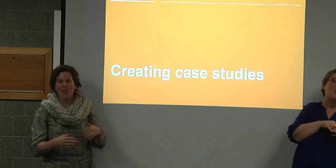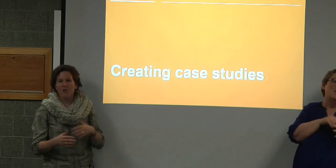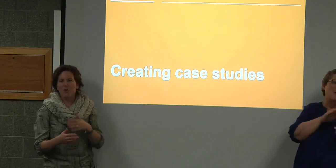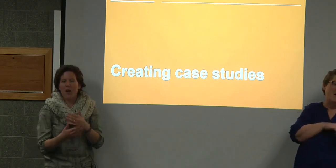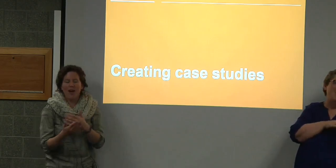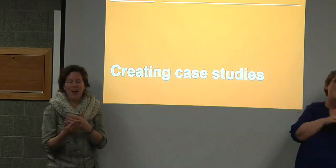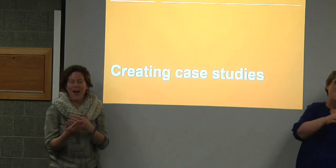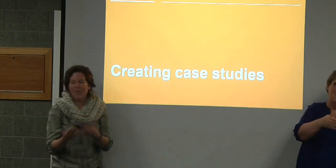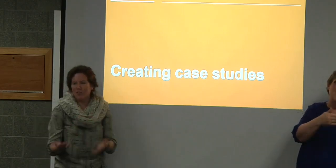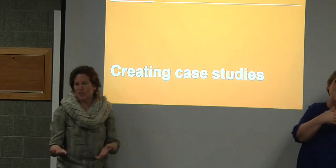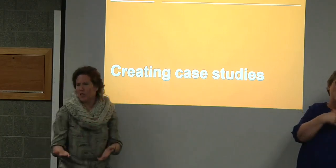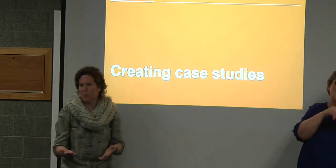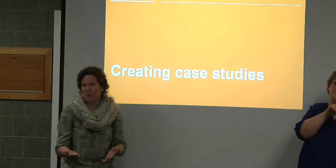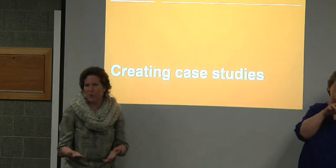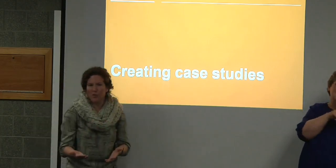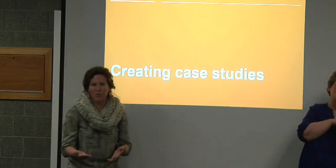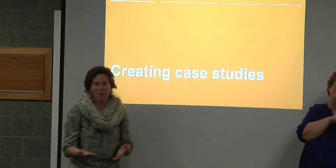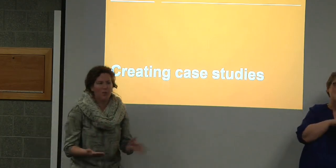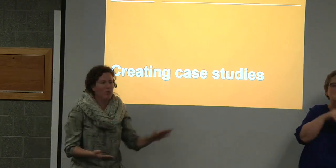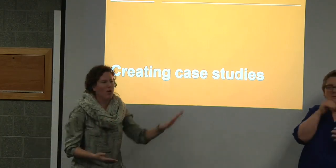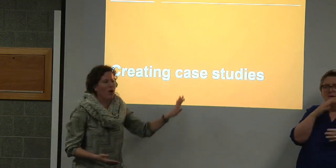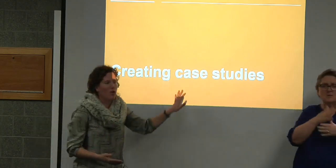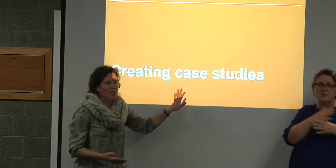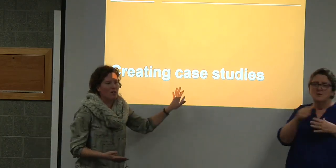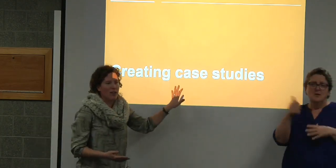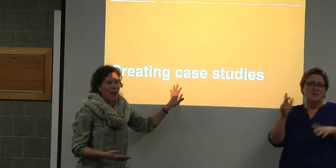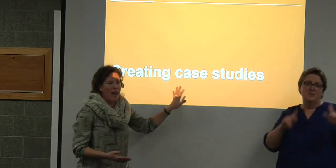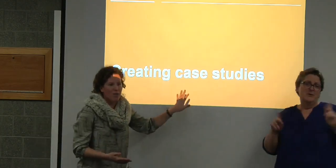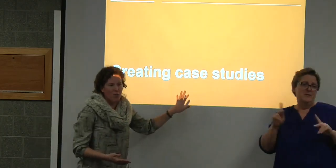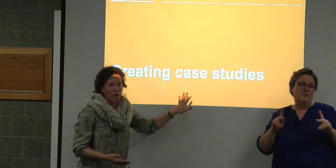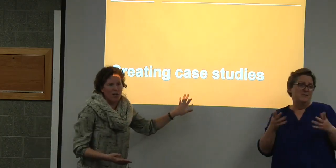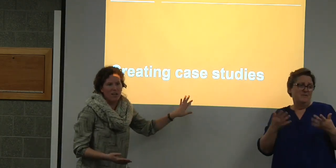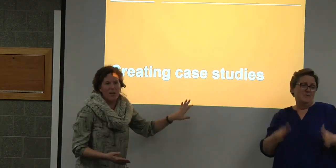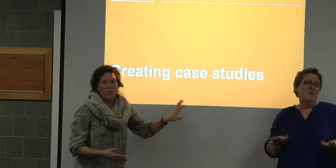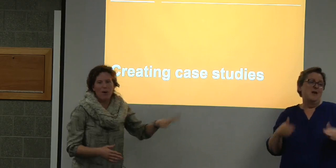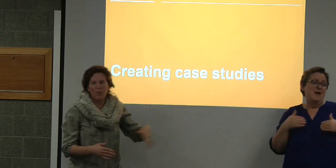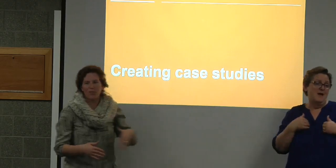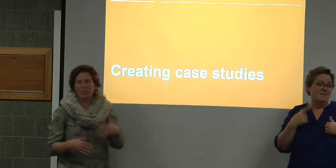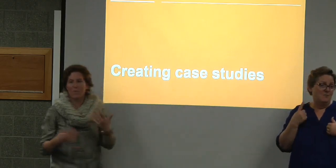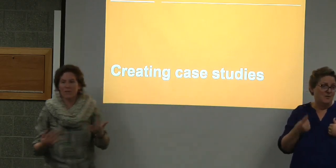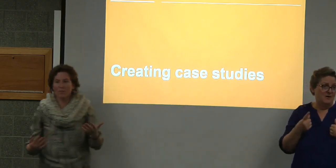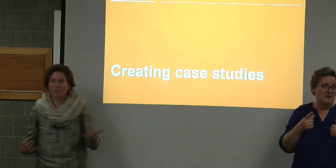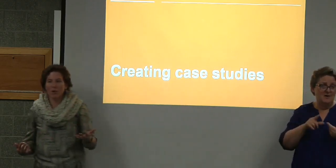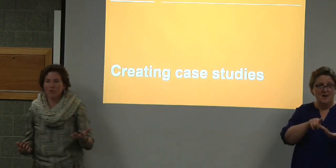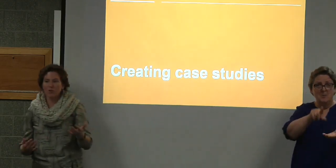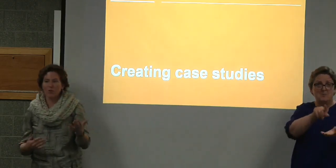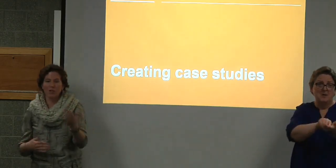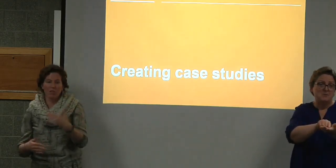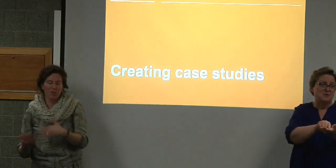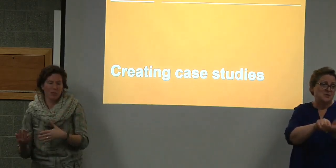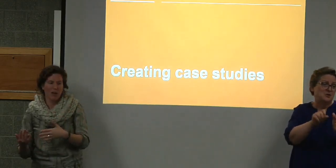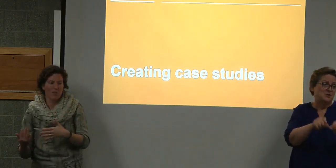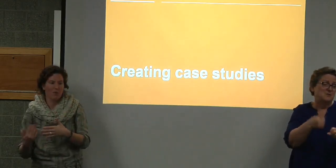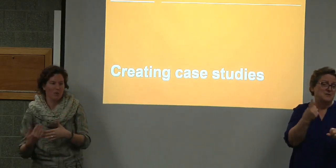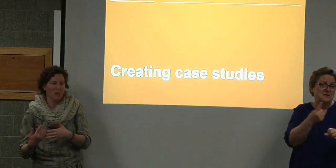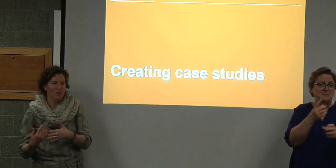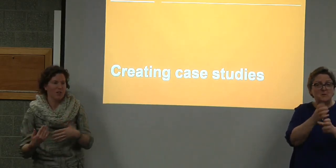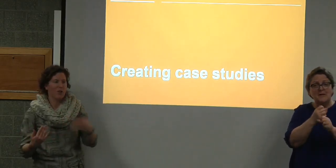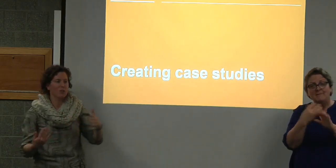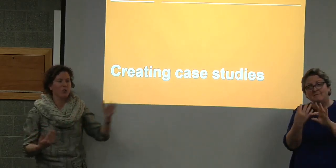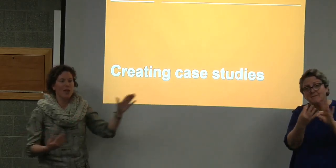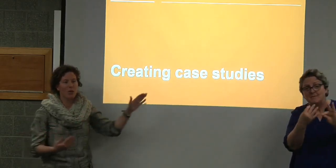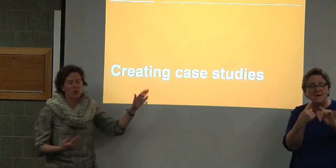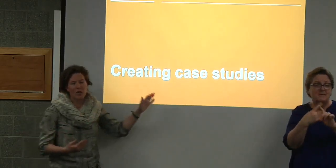study, right? You don't have to share it with other people, but if you already have one, publishing it might be something you want to do so you can get feedback